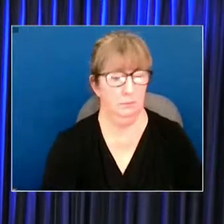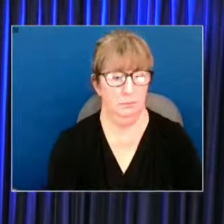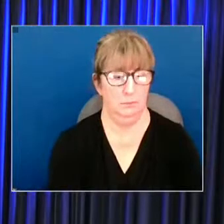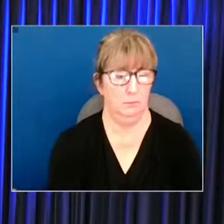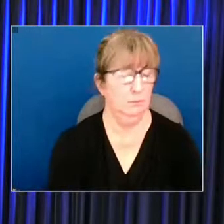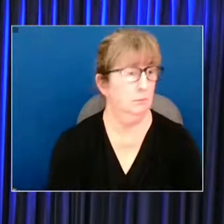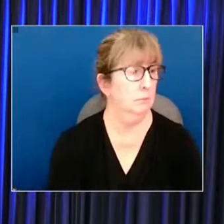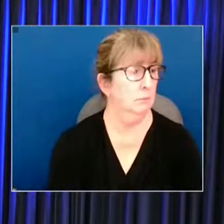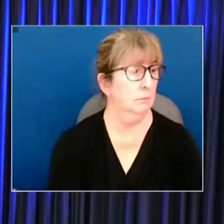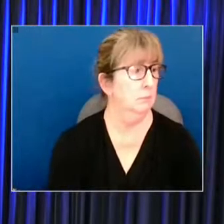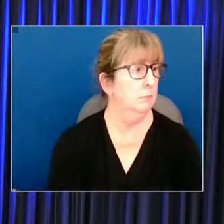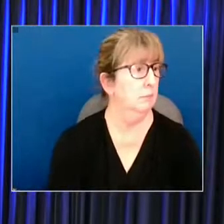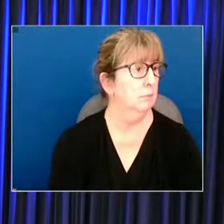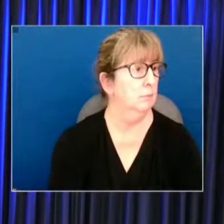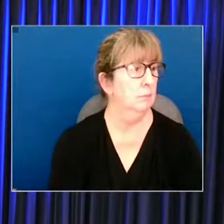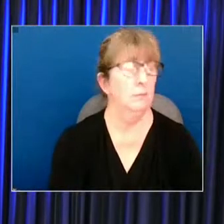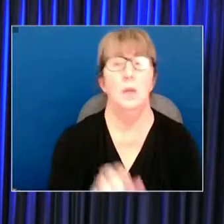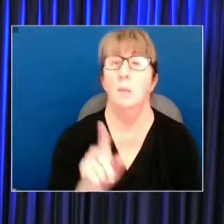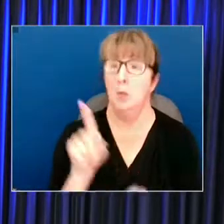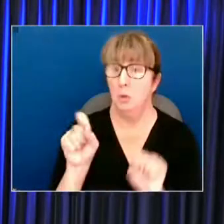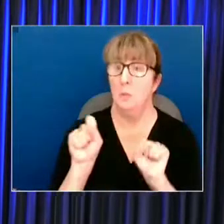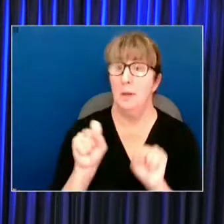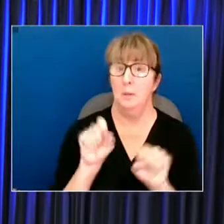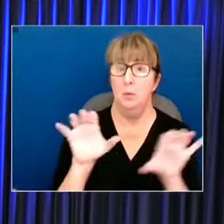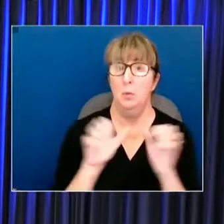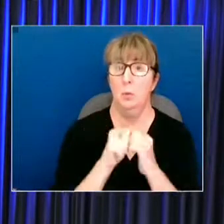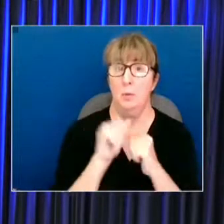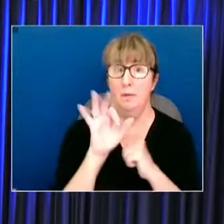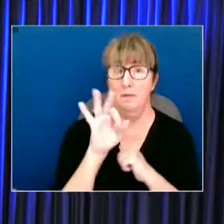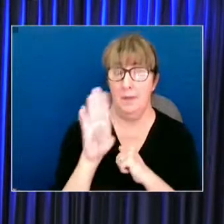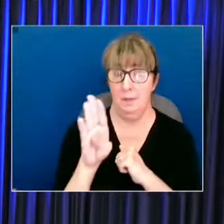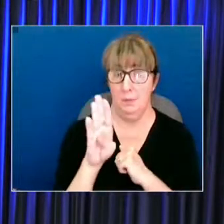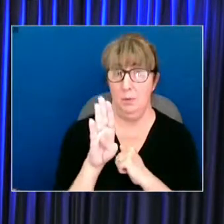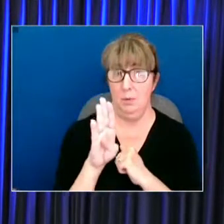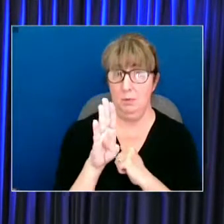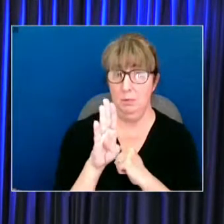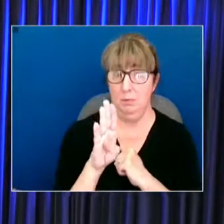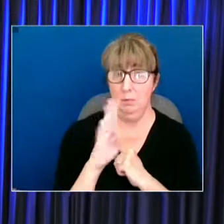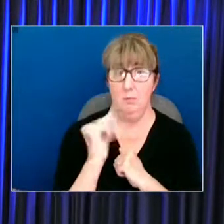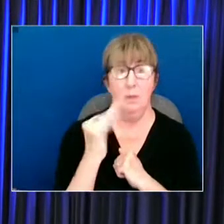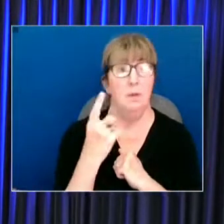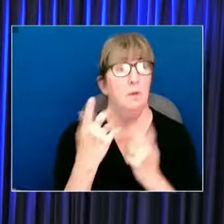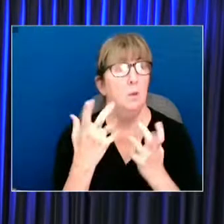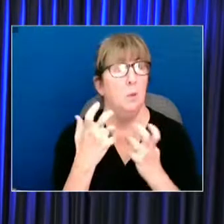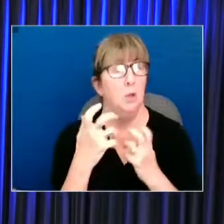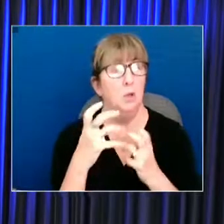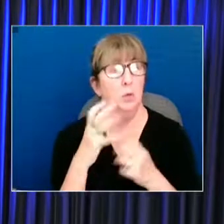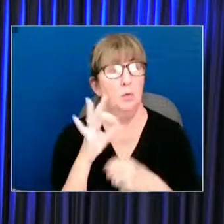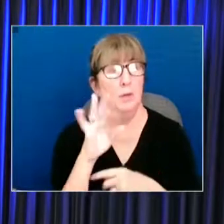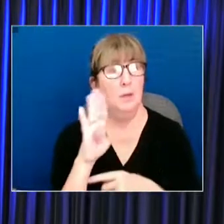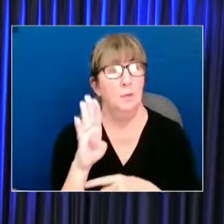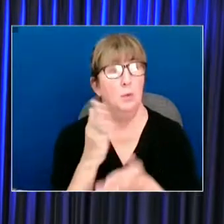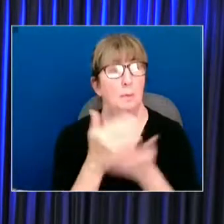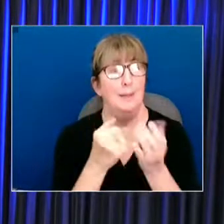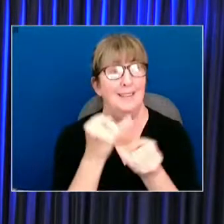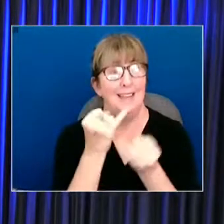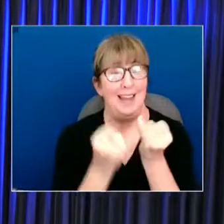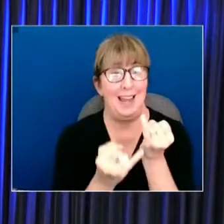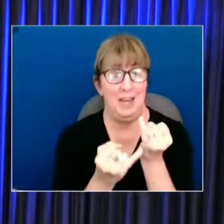within the Facebook interface. If you like, we can pick up the Facebook piece last,